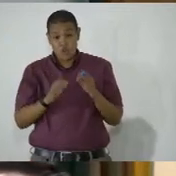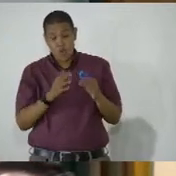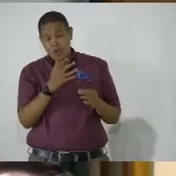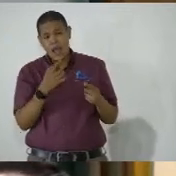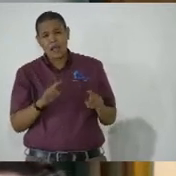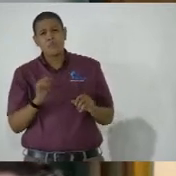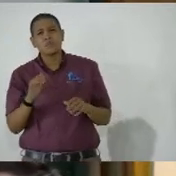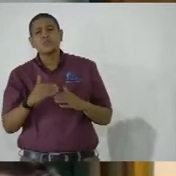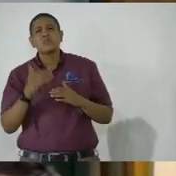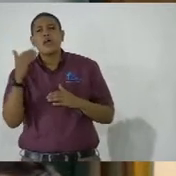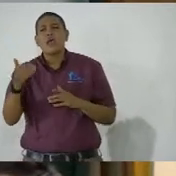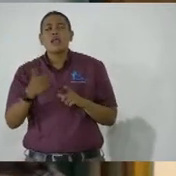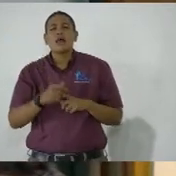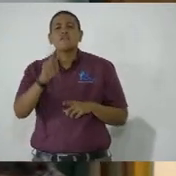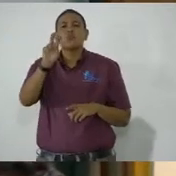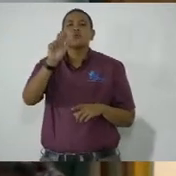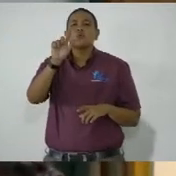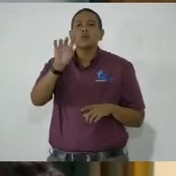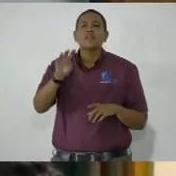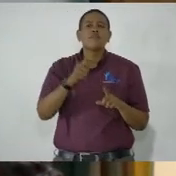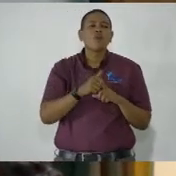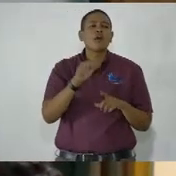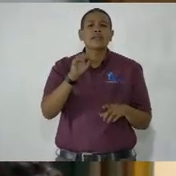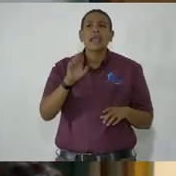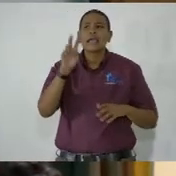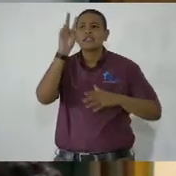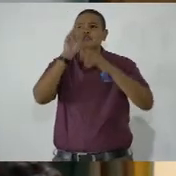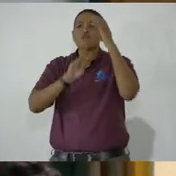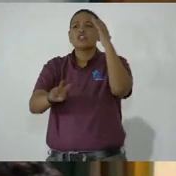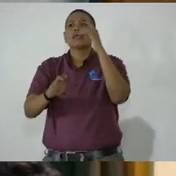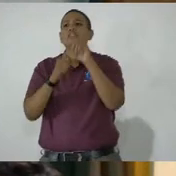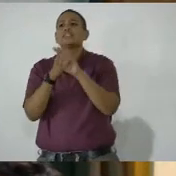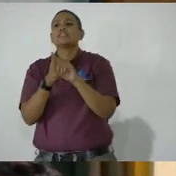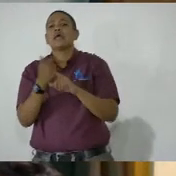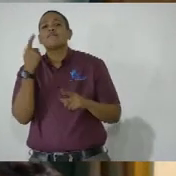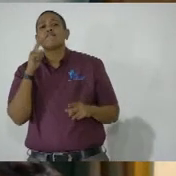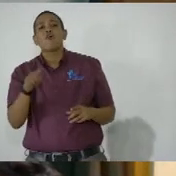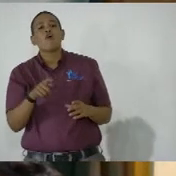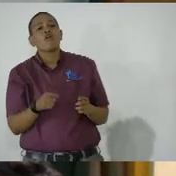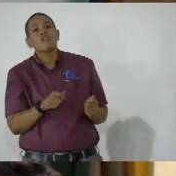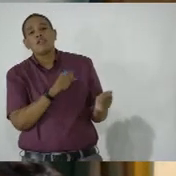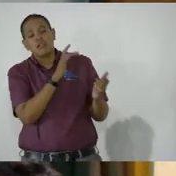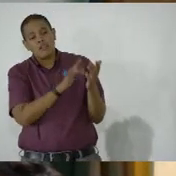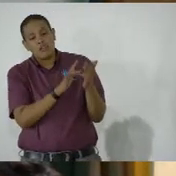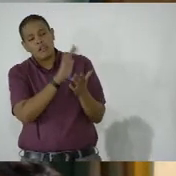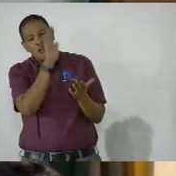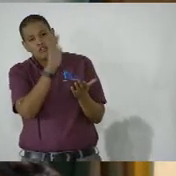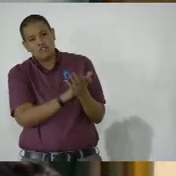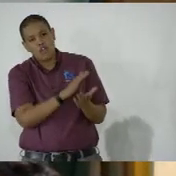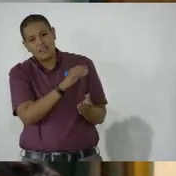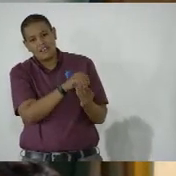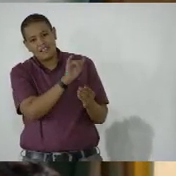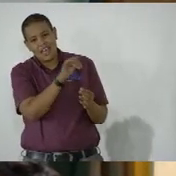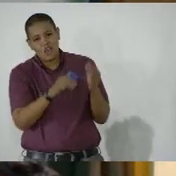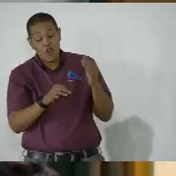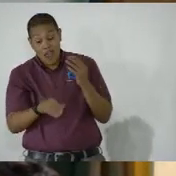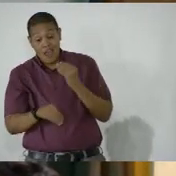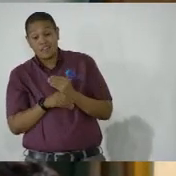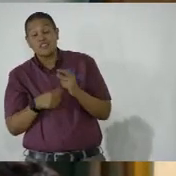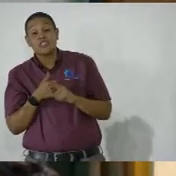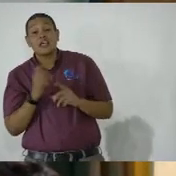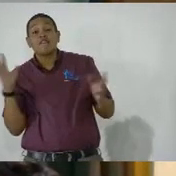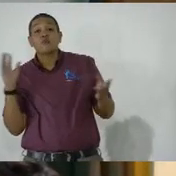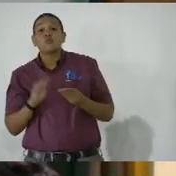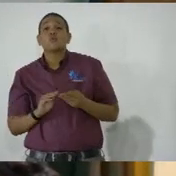put them ahead of the 224 cases projected for disposal in that court. In addition, Madam Speaker, a total